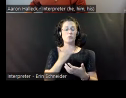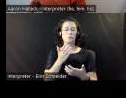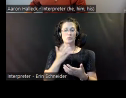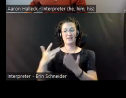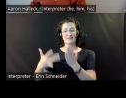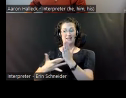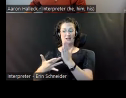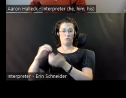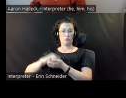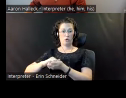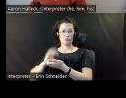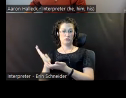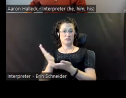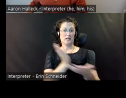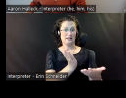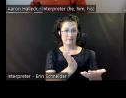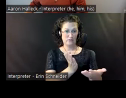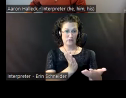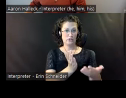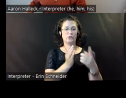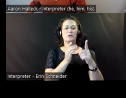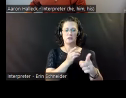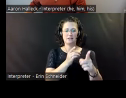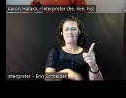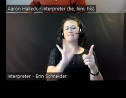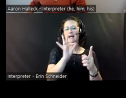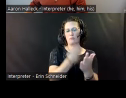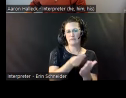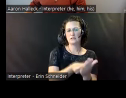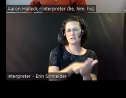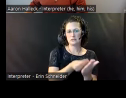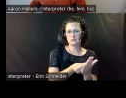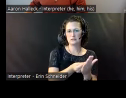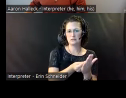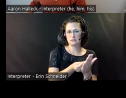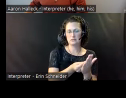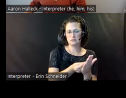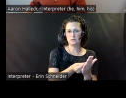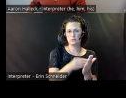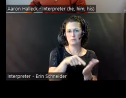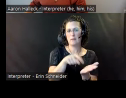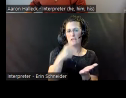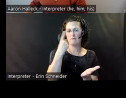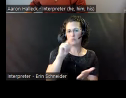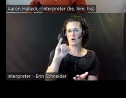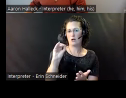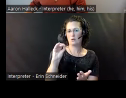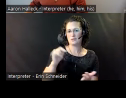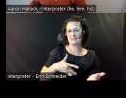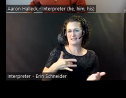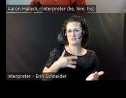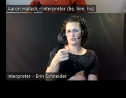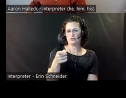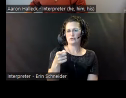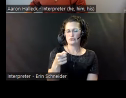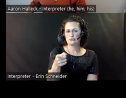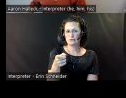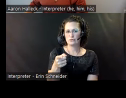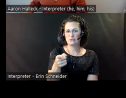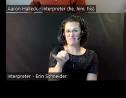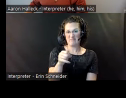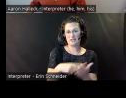able to deliver that, he went out and found funding for those sensors, because this is what he really wanted.